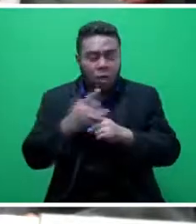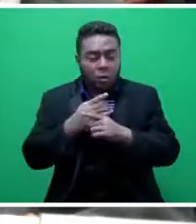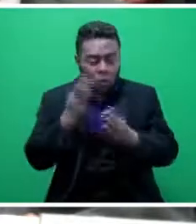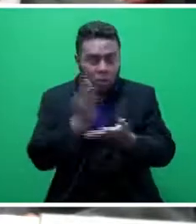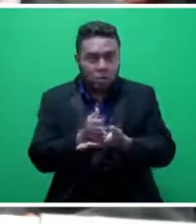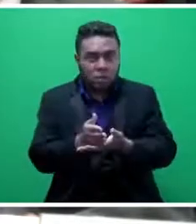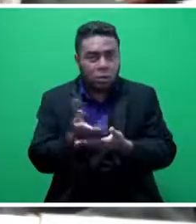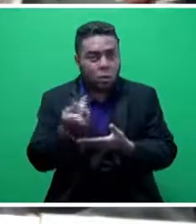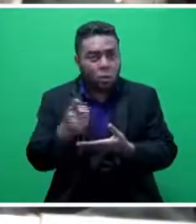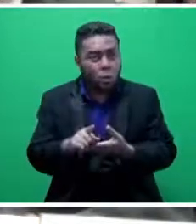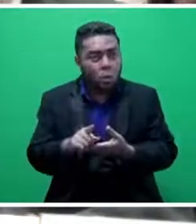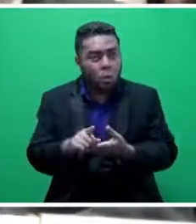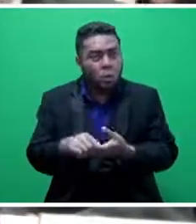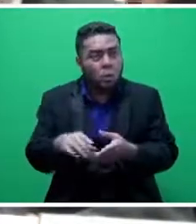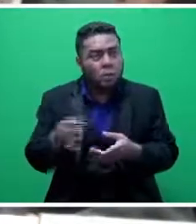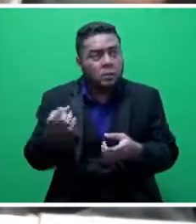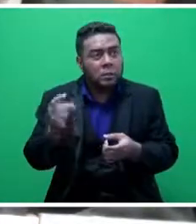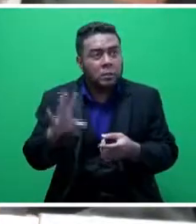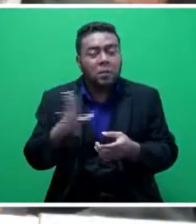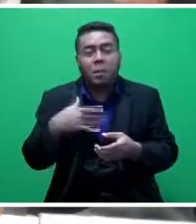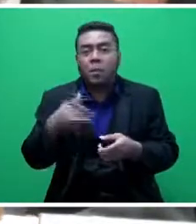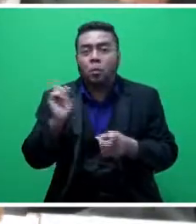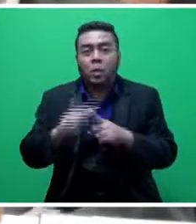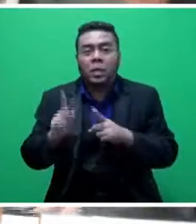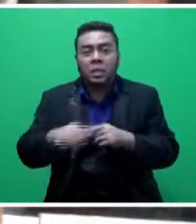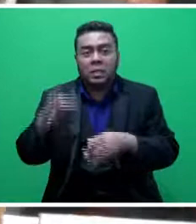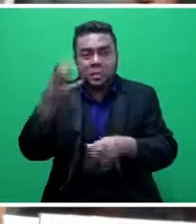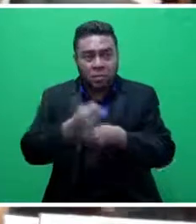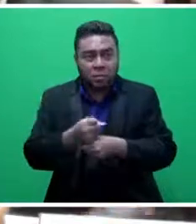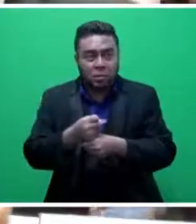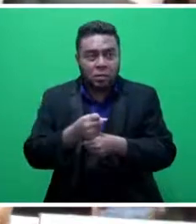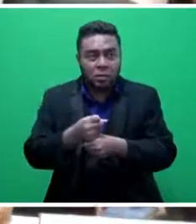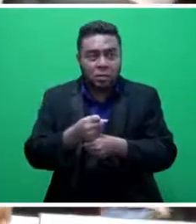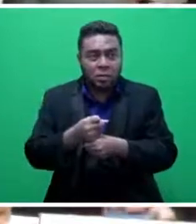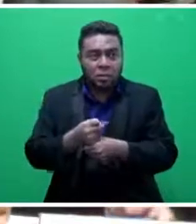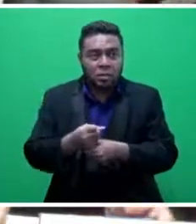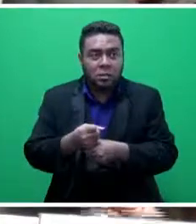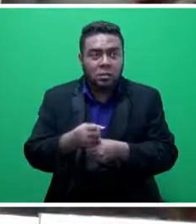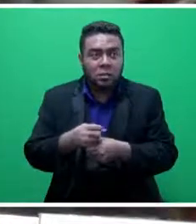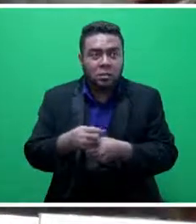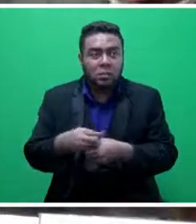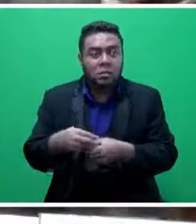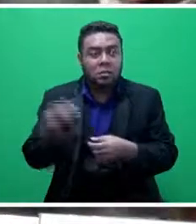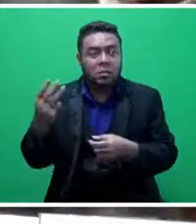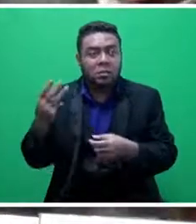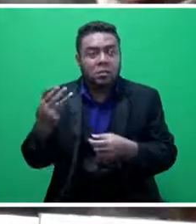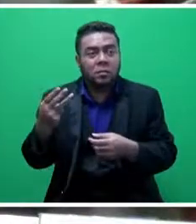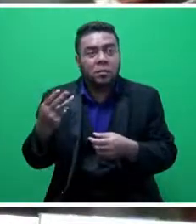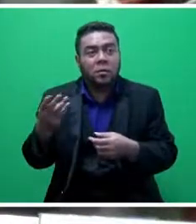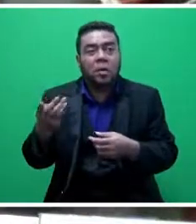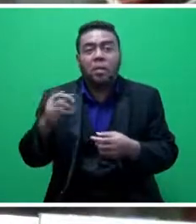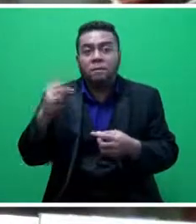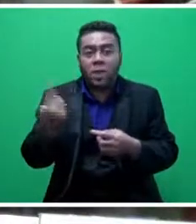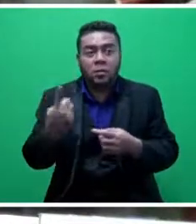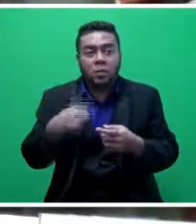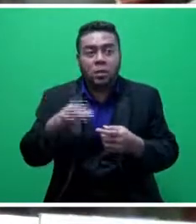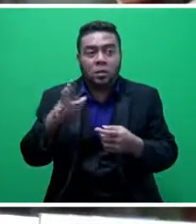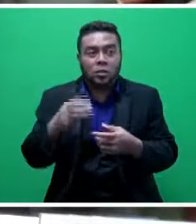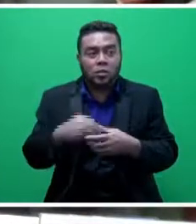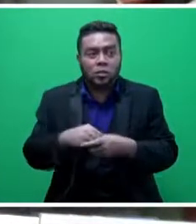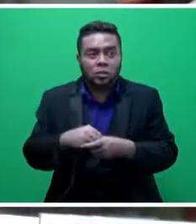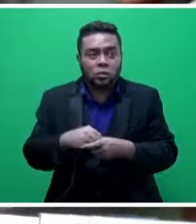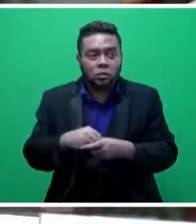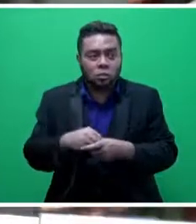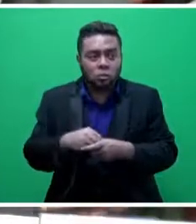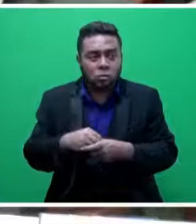indirectly. I'd like to very quickly summarize these 13 bills, Mr. Speaker, sir. The first one, the Tax Administration